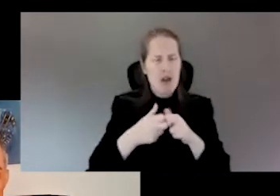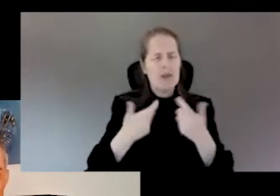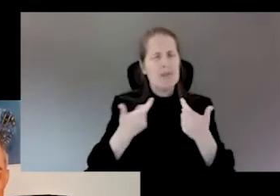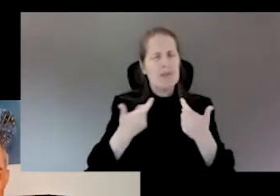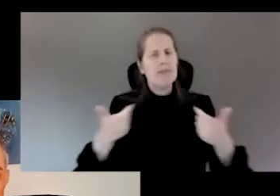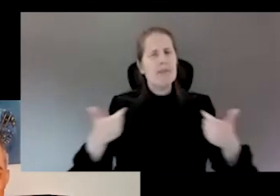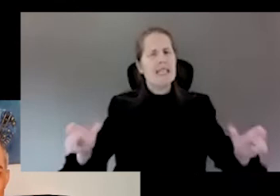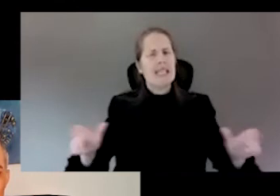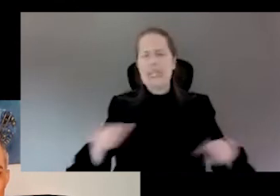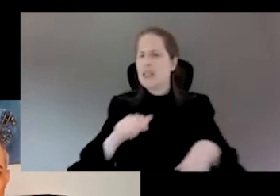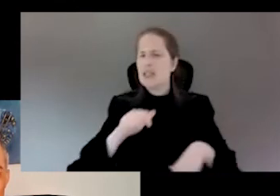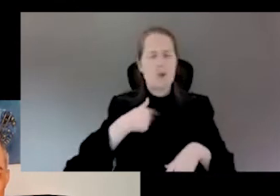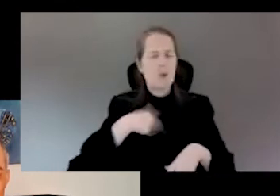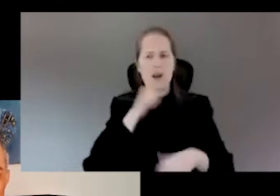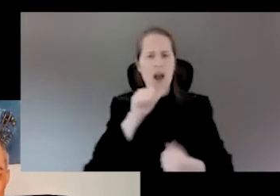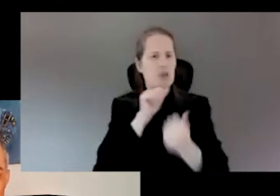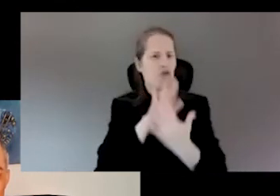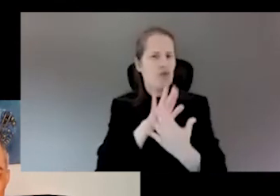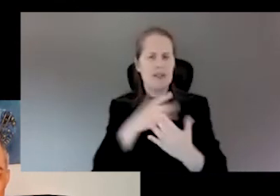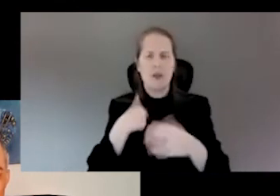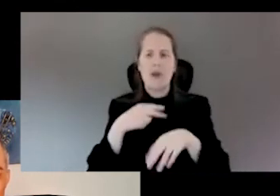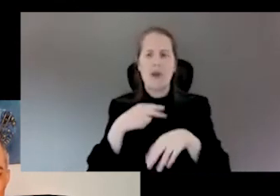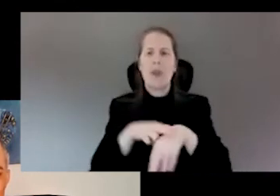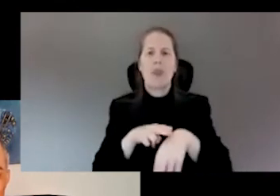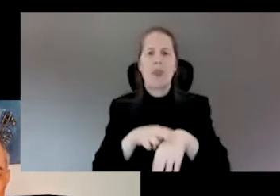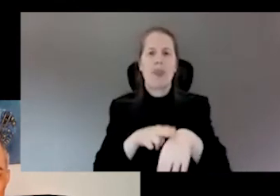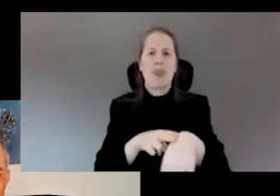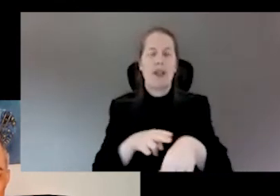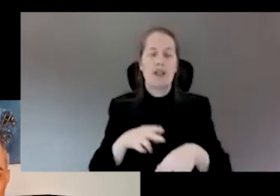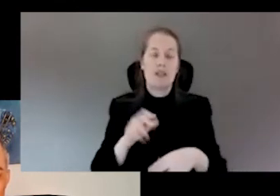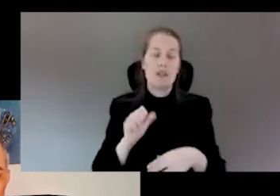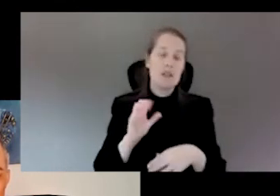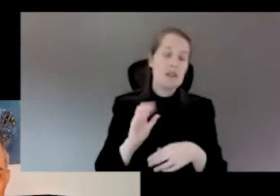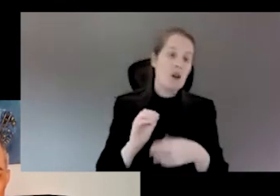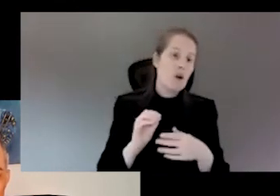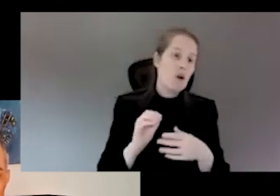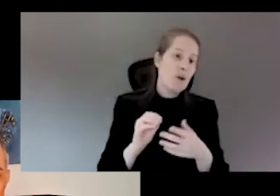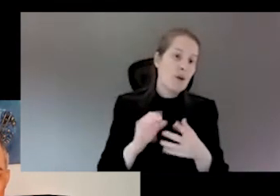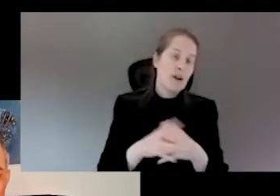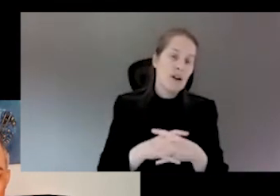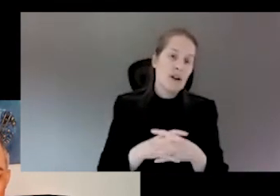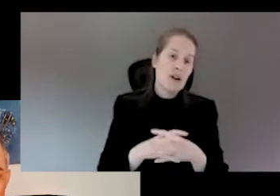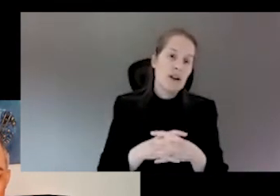addressing them. And so we would see this sort of